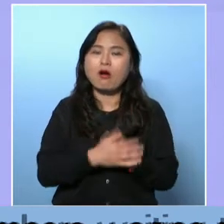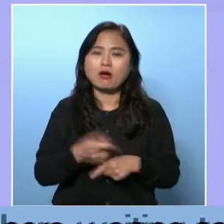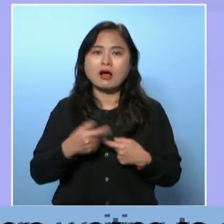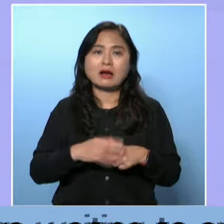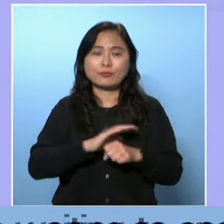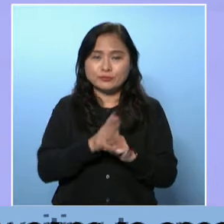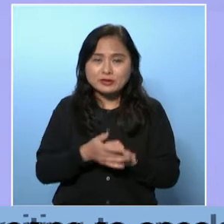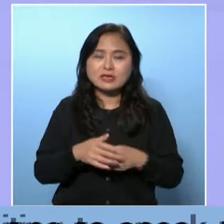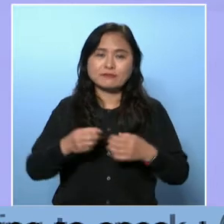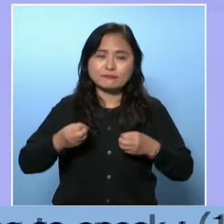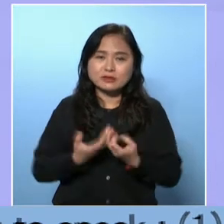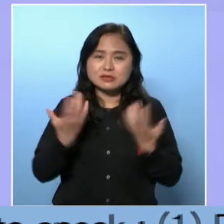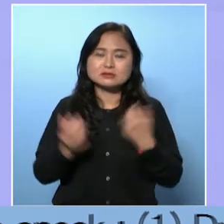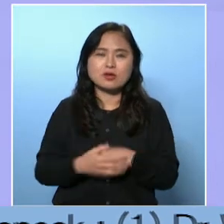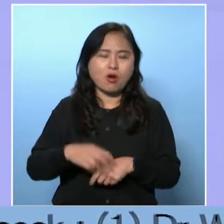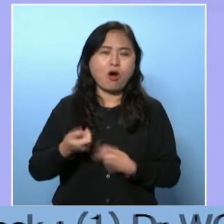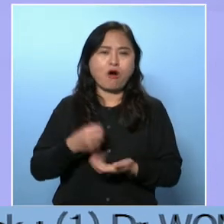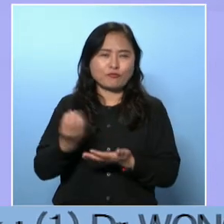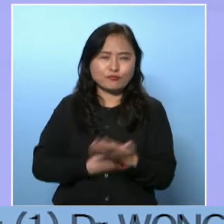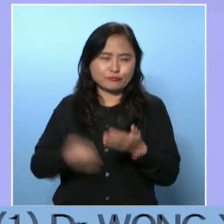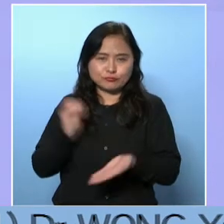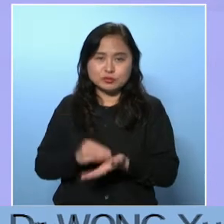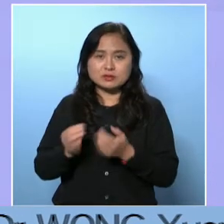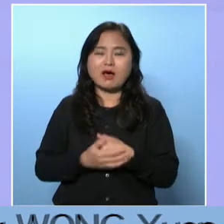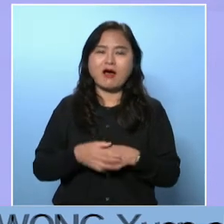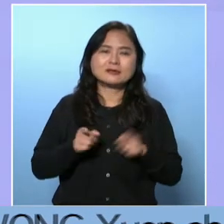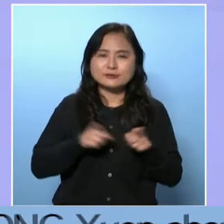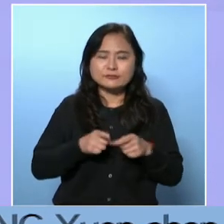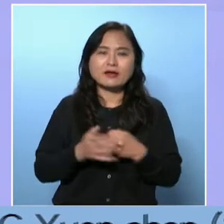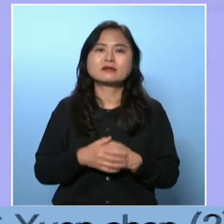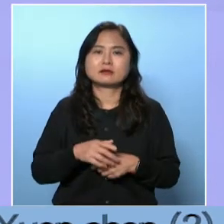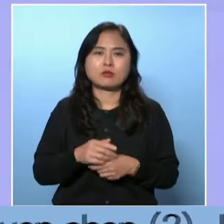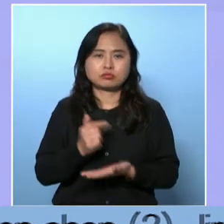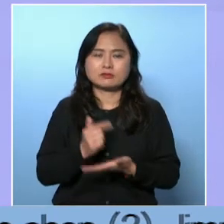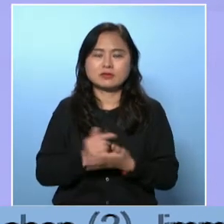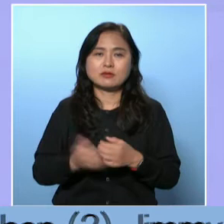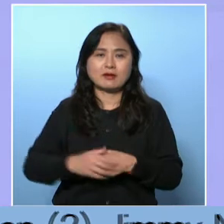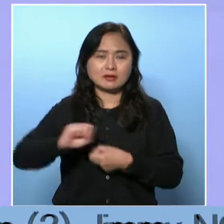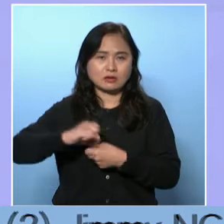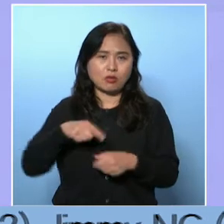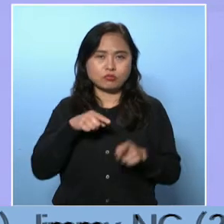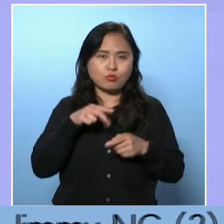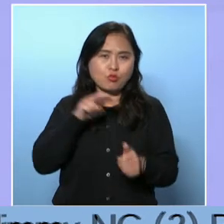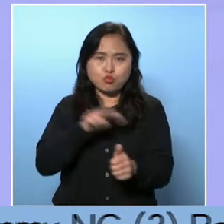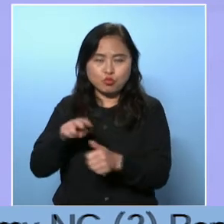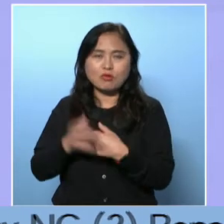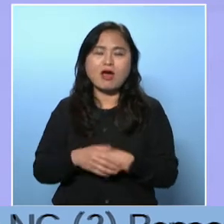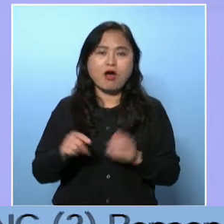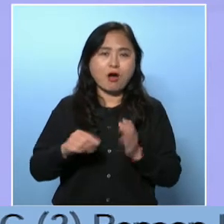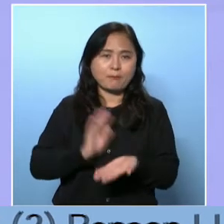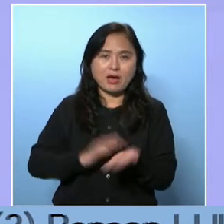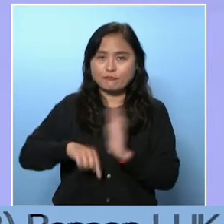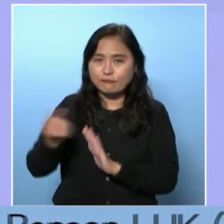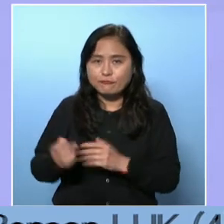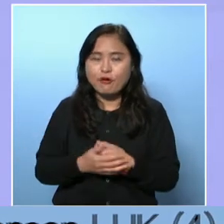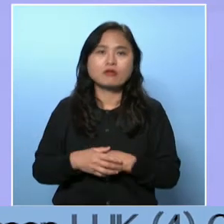on the mainland have been successful in having zero, dynamic zero infection. This is because